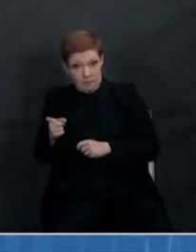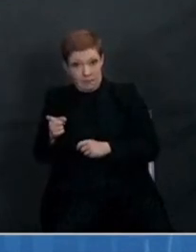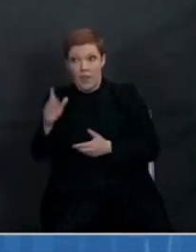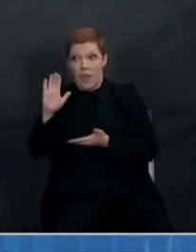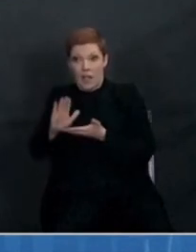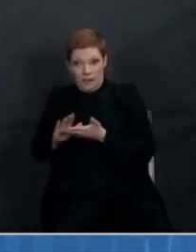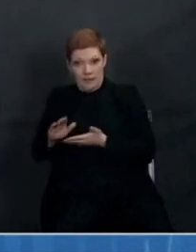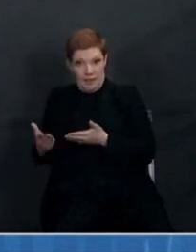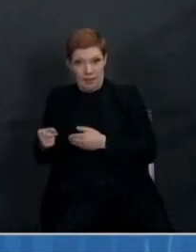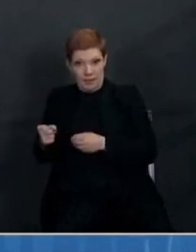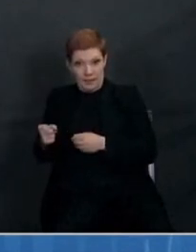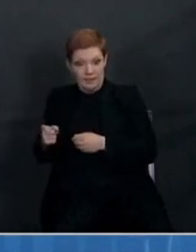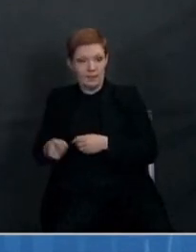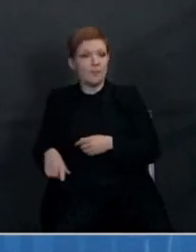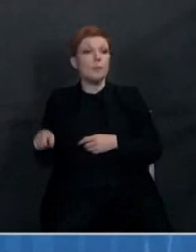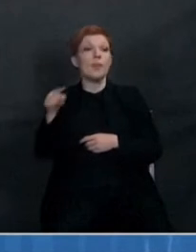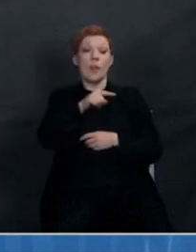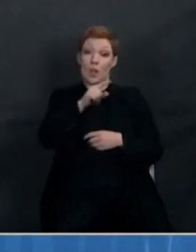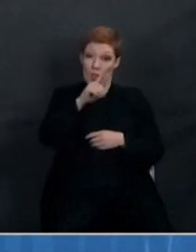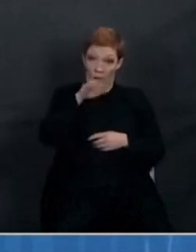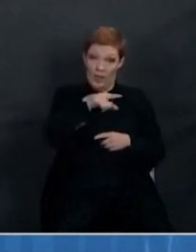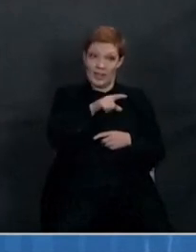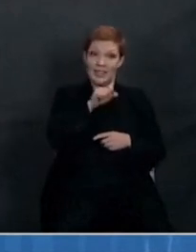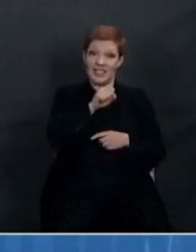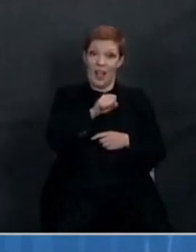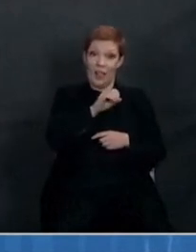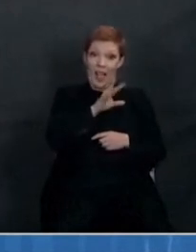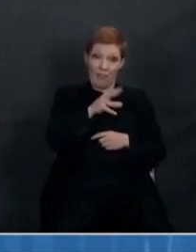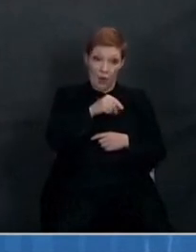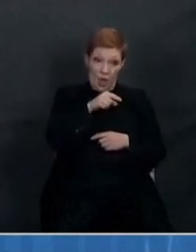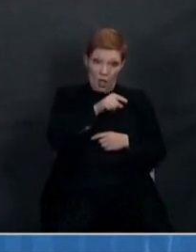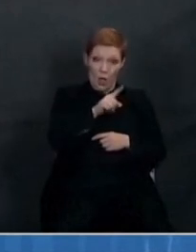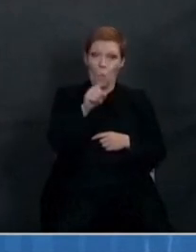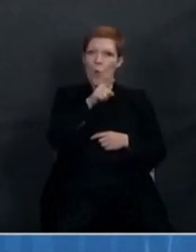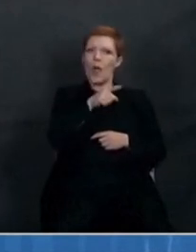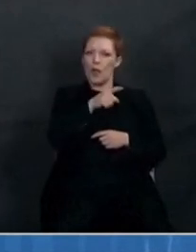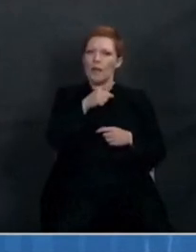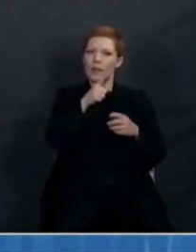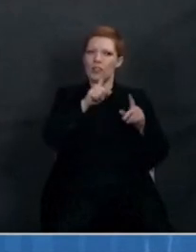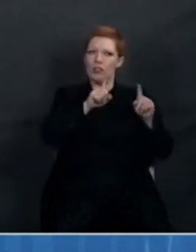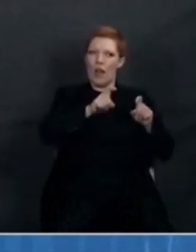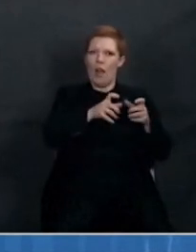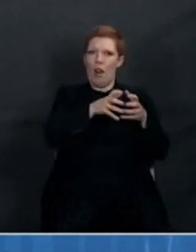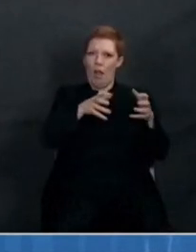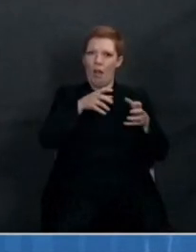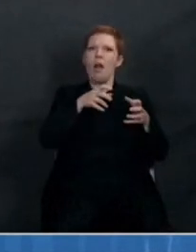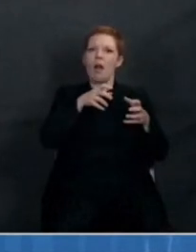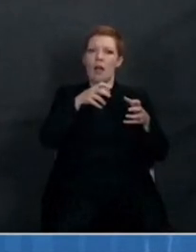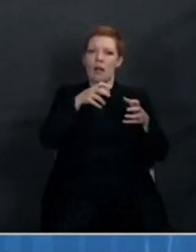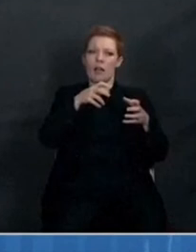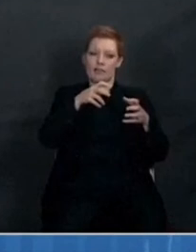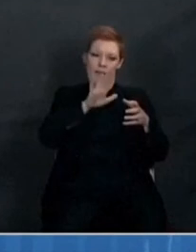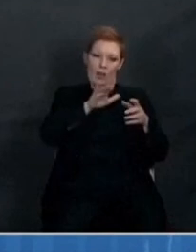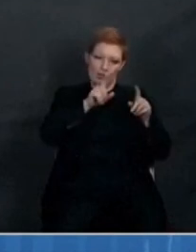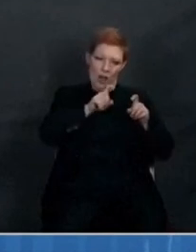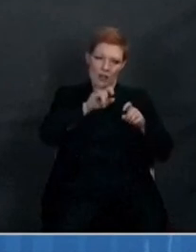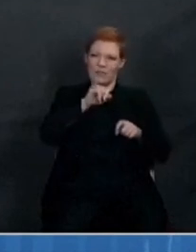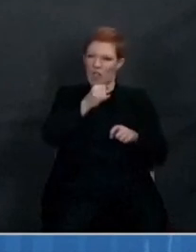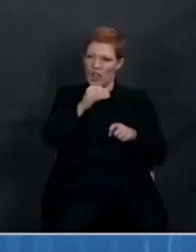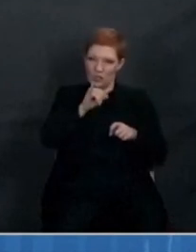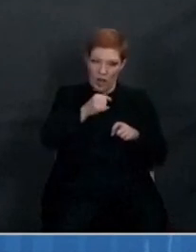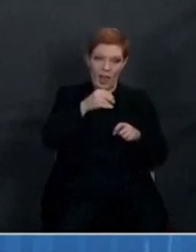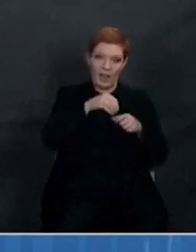an important part of that trial, there were virtually no hospitalizations or deaths in the individuals, even though the number was